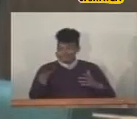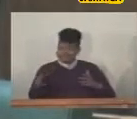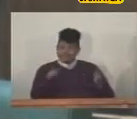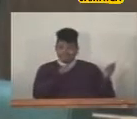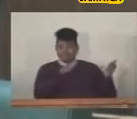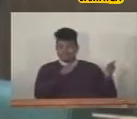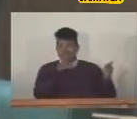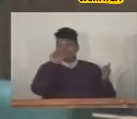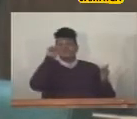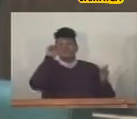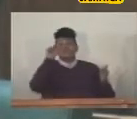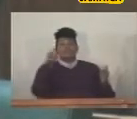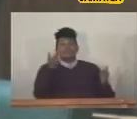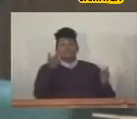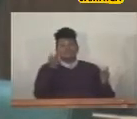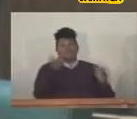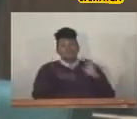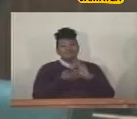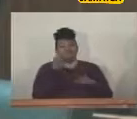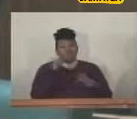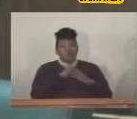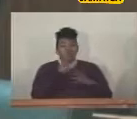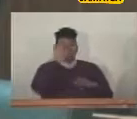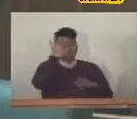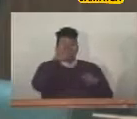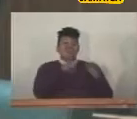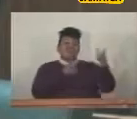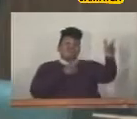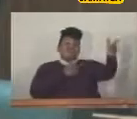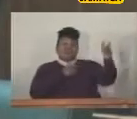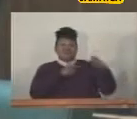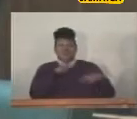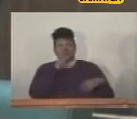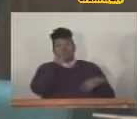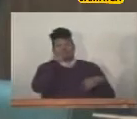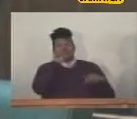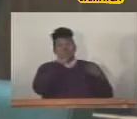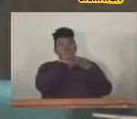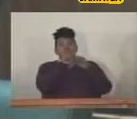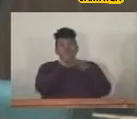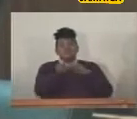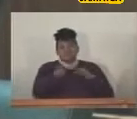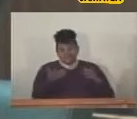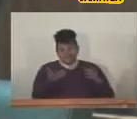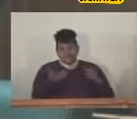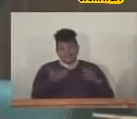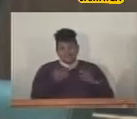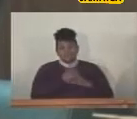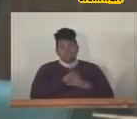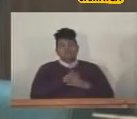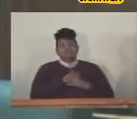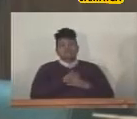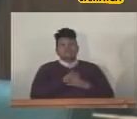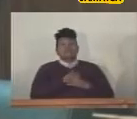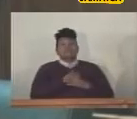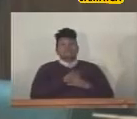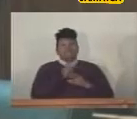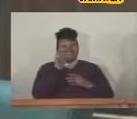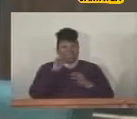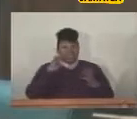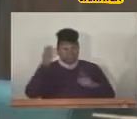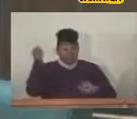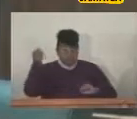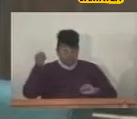12 firearms, including 5 rifles and over 200 rounds of ammunition. This